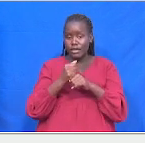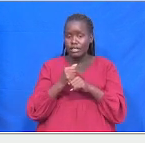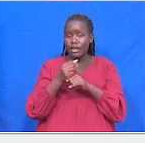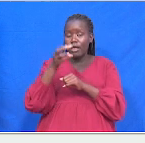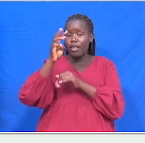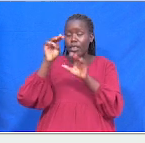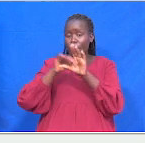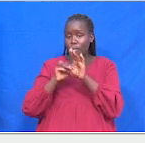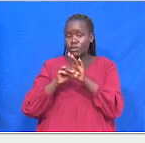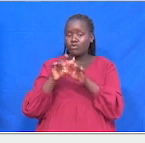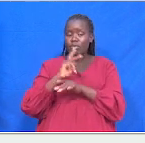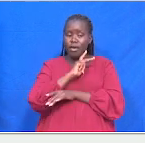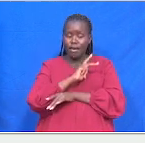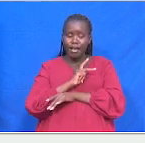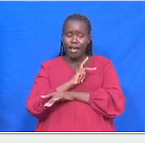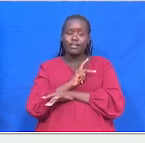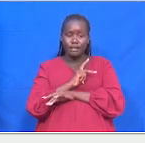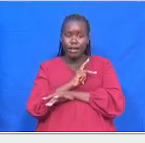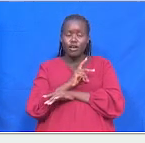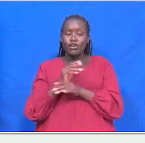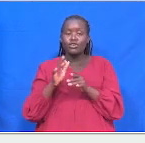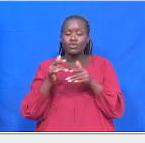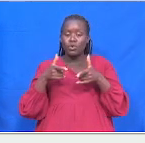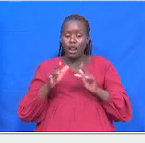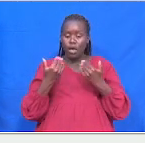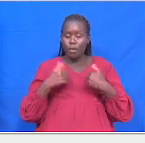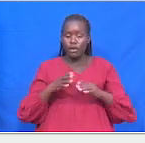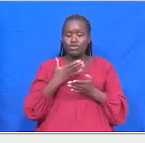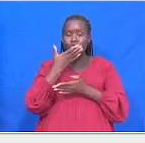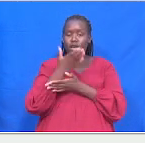to allow me to respond in silence. Still on that, Deputy.